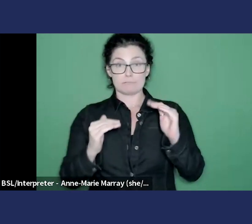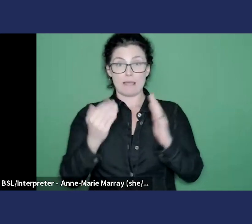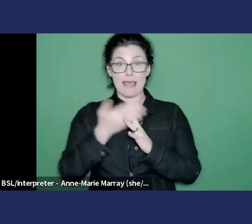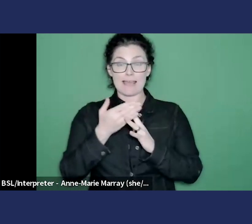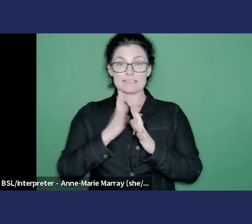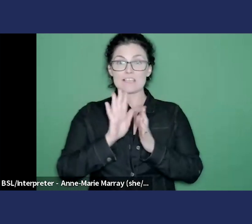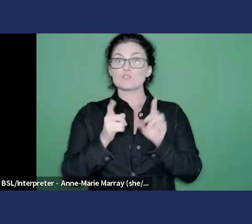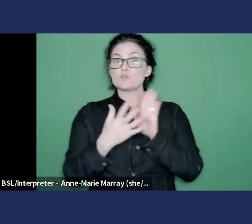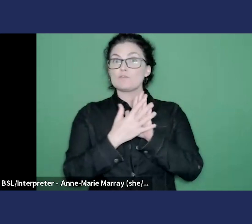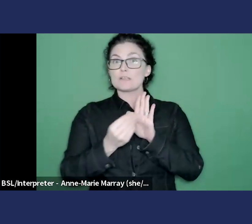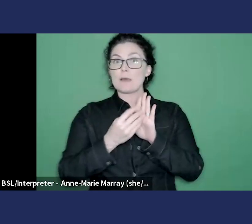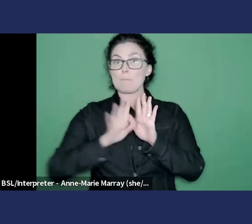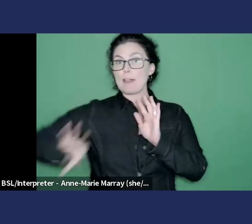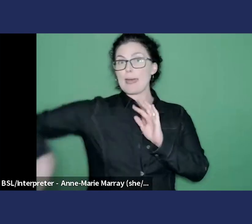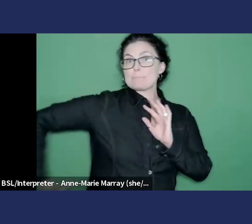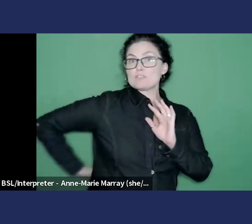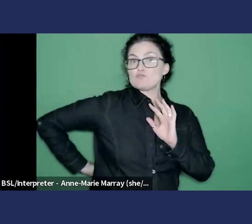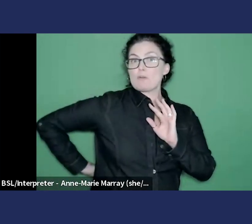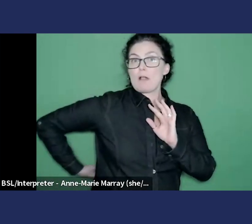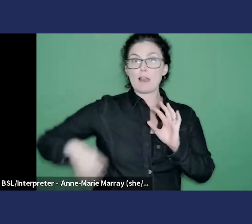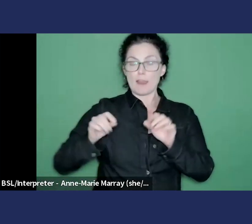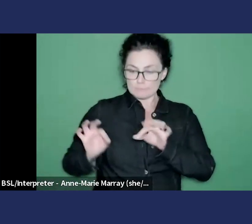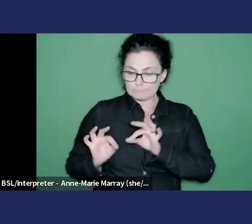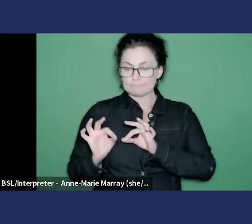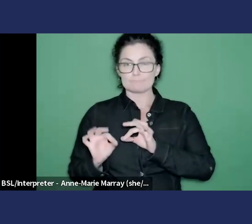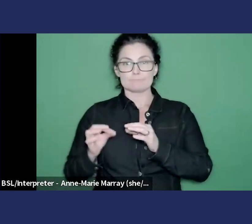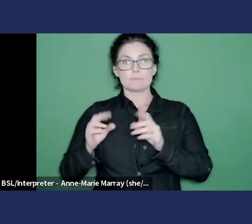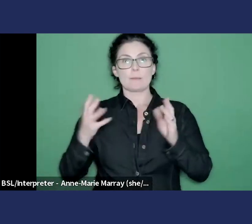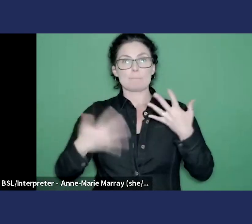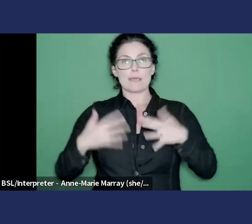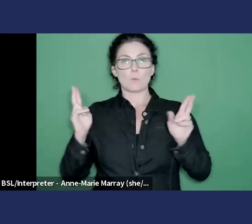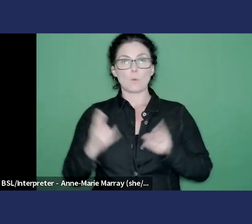amongst women and birthing people. So these things really need to be addressed.